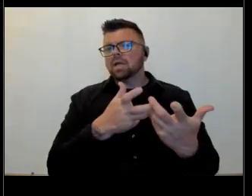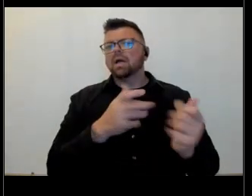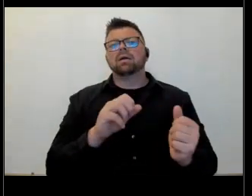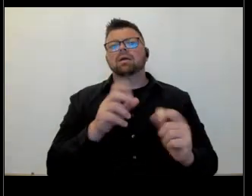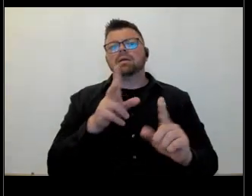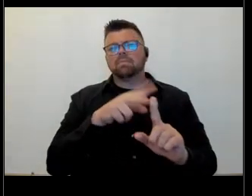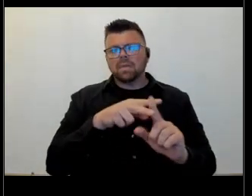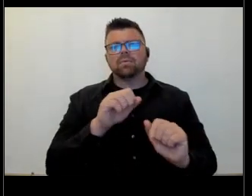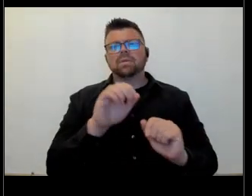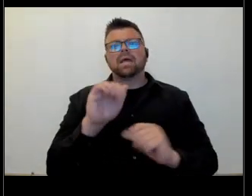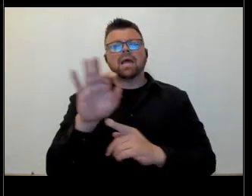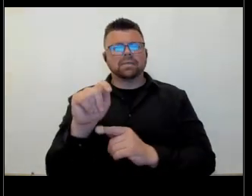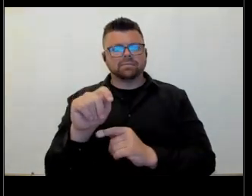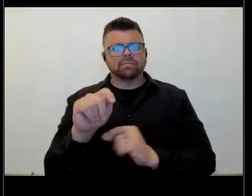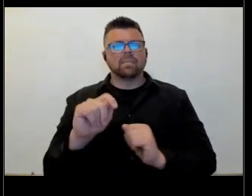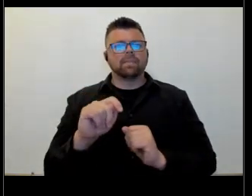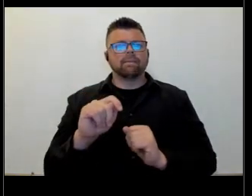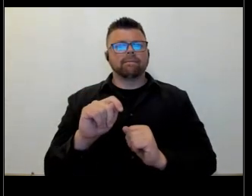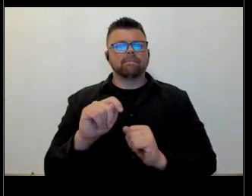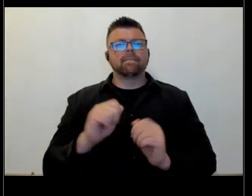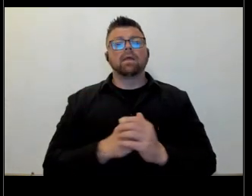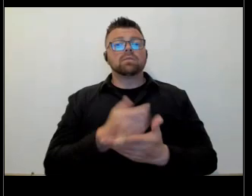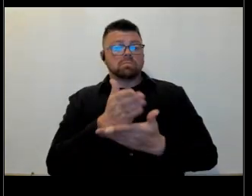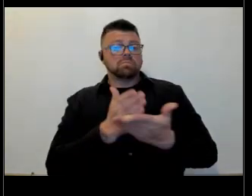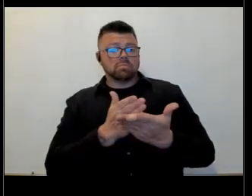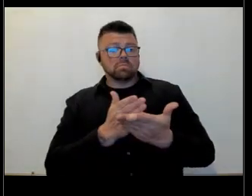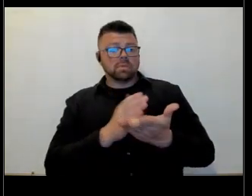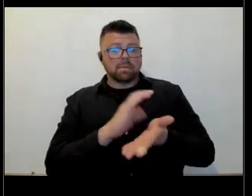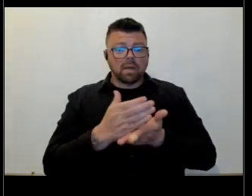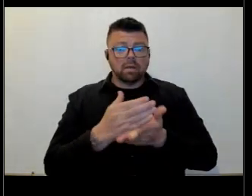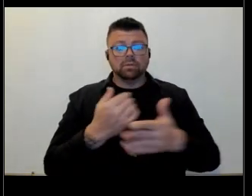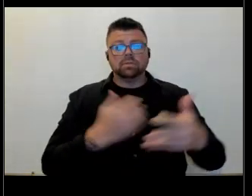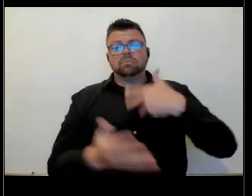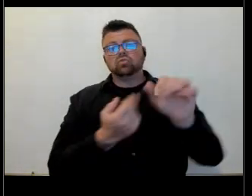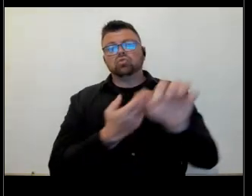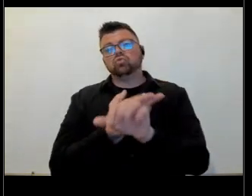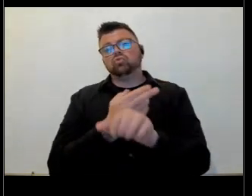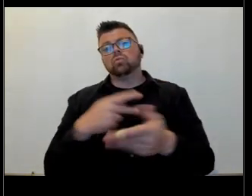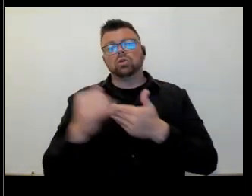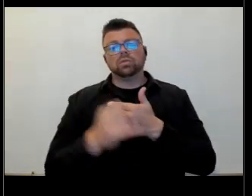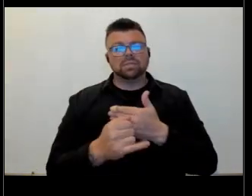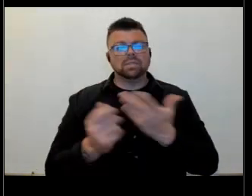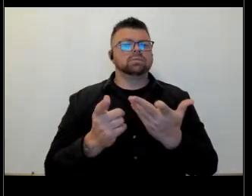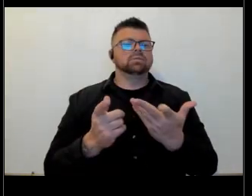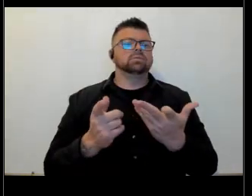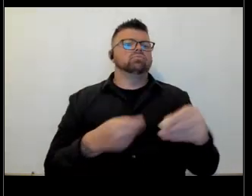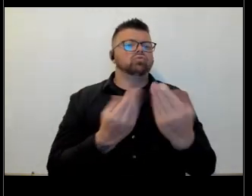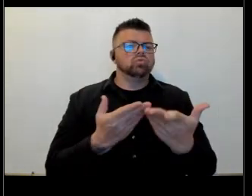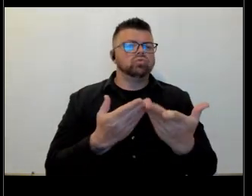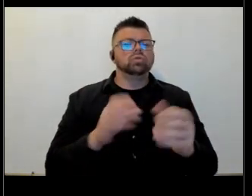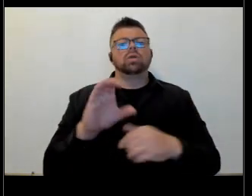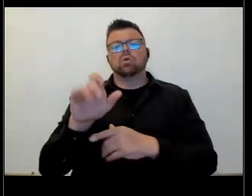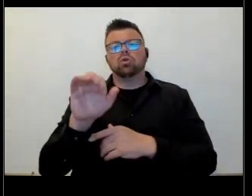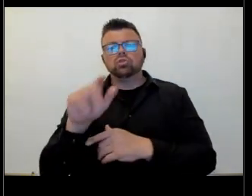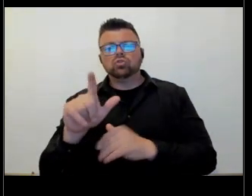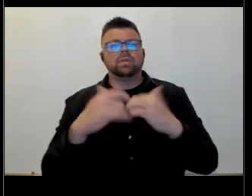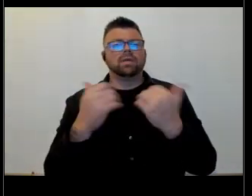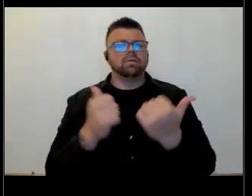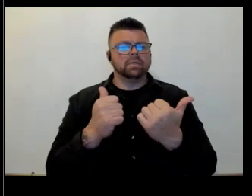of mixed-use projects containing commercial areas and office areas that are available for use by